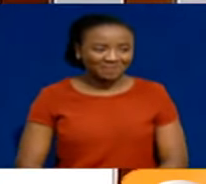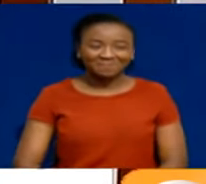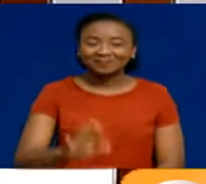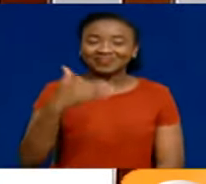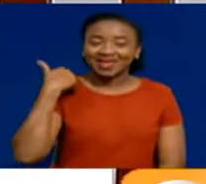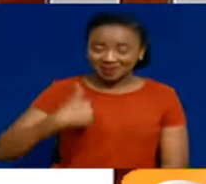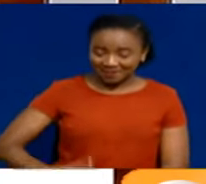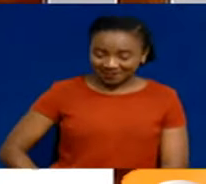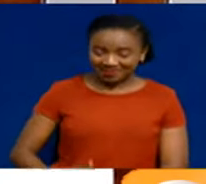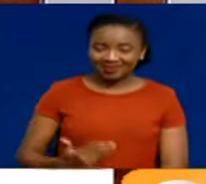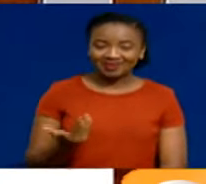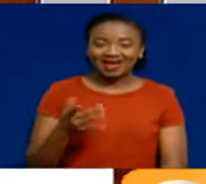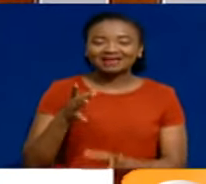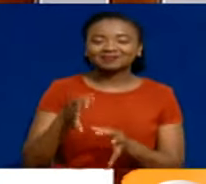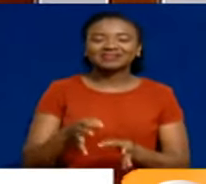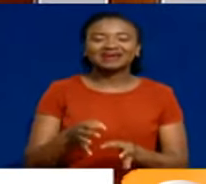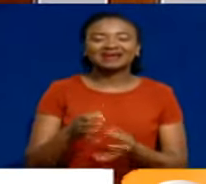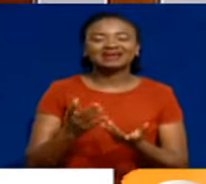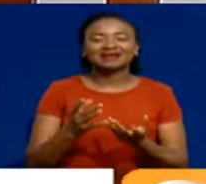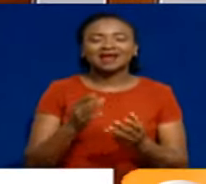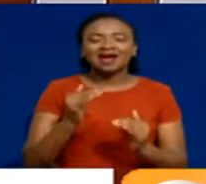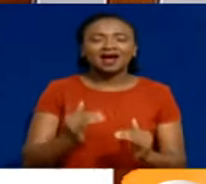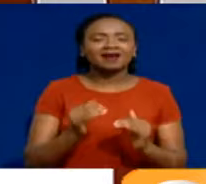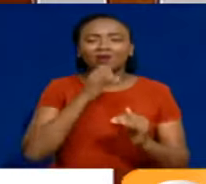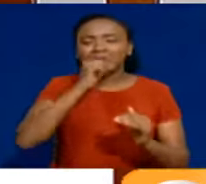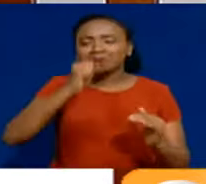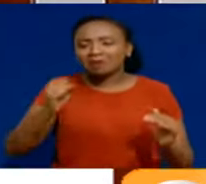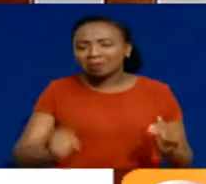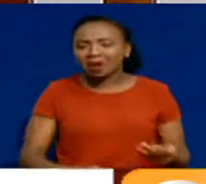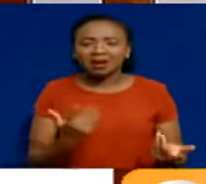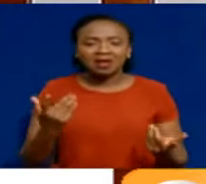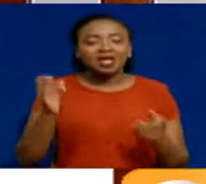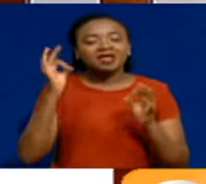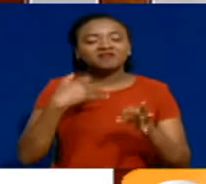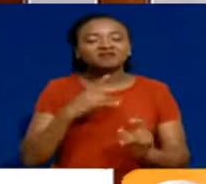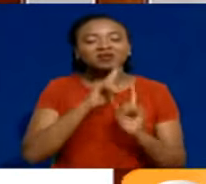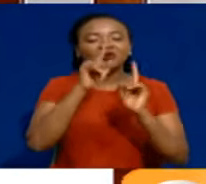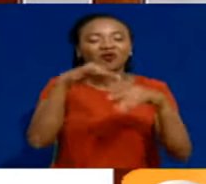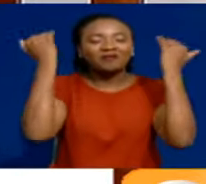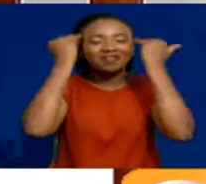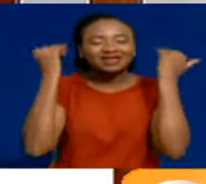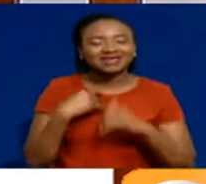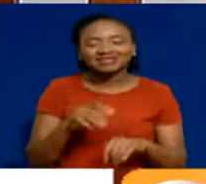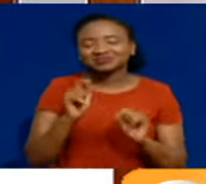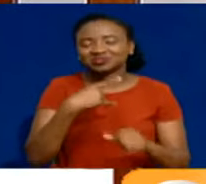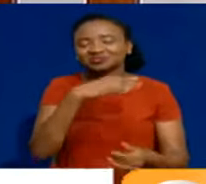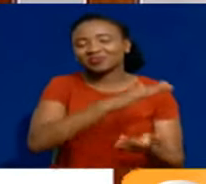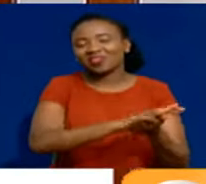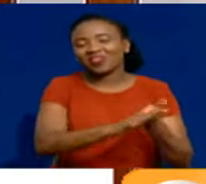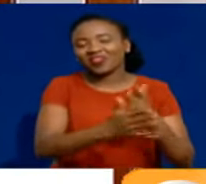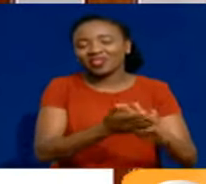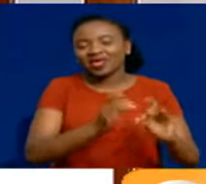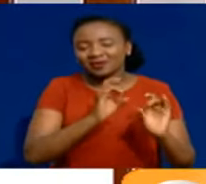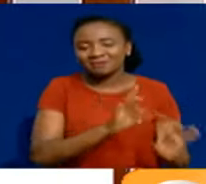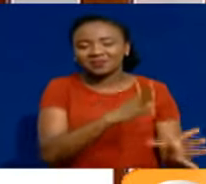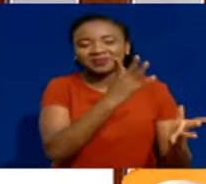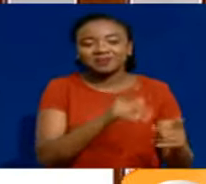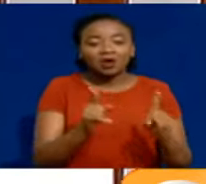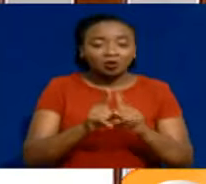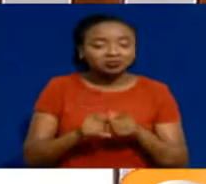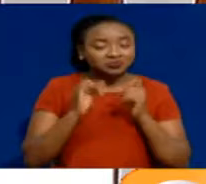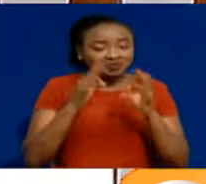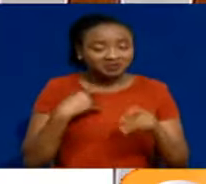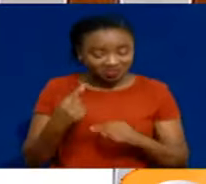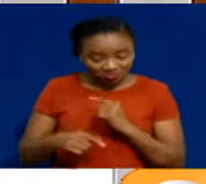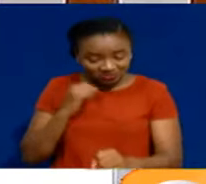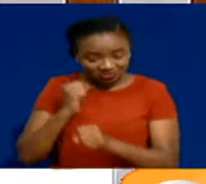Me, I would be at advanced age. Even if I appear before a judge, I would be discharged. That is one. Two, if I would be still doing